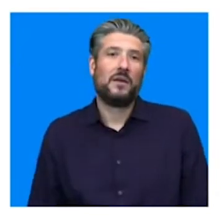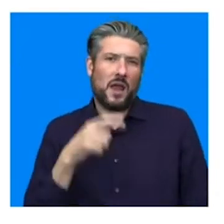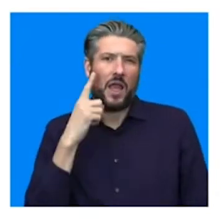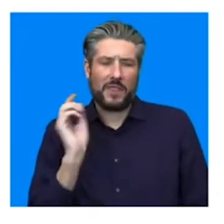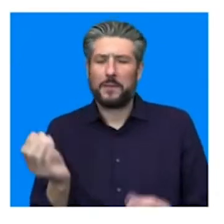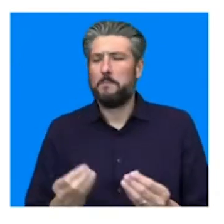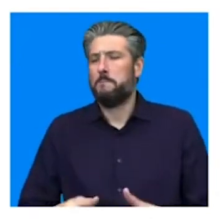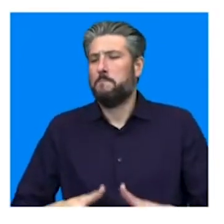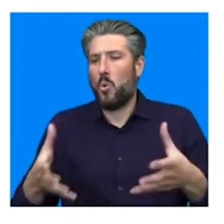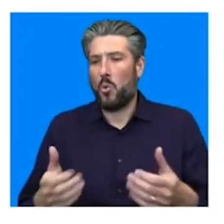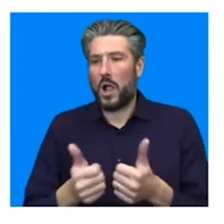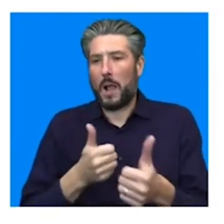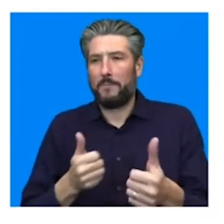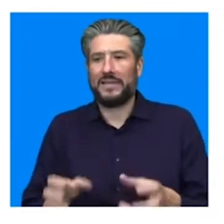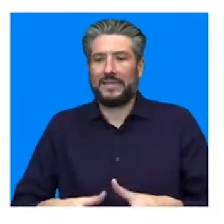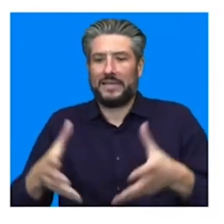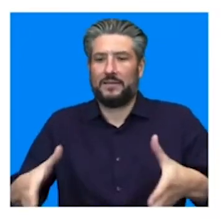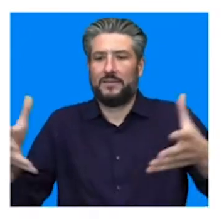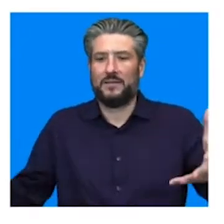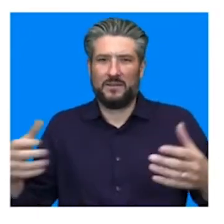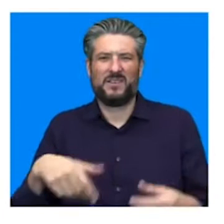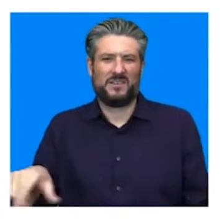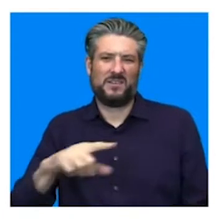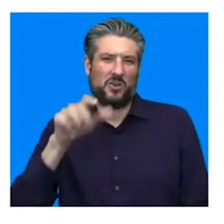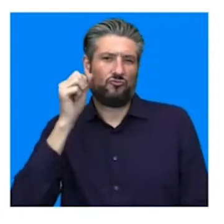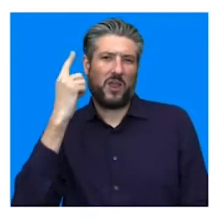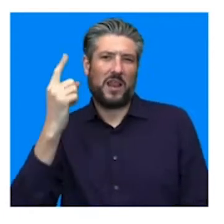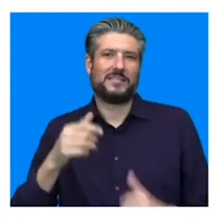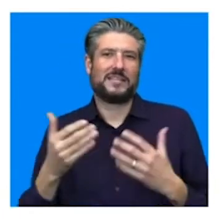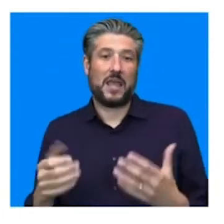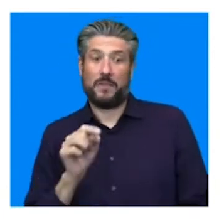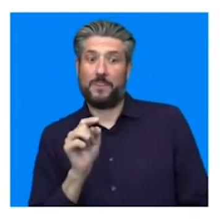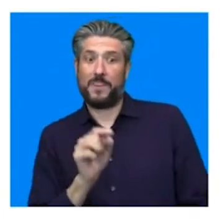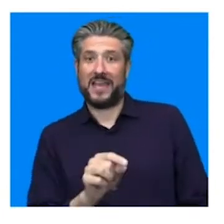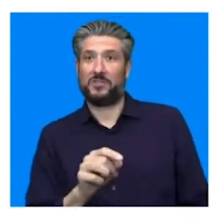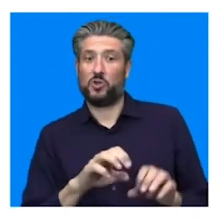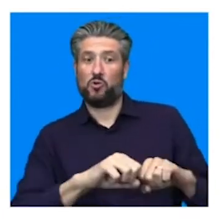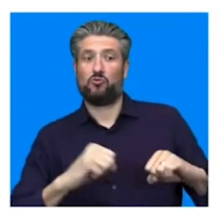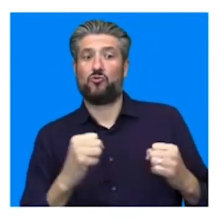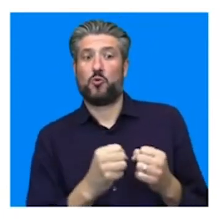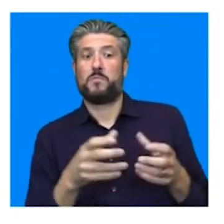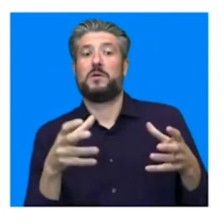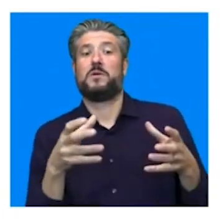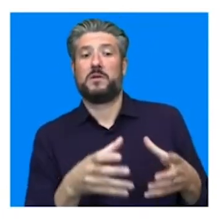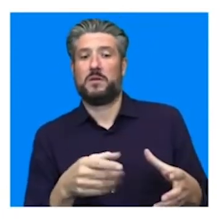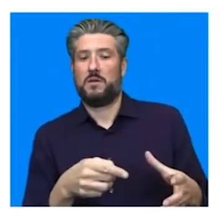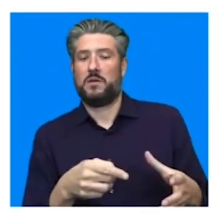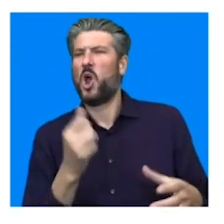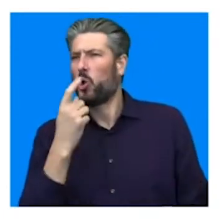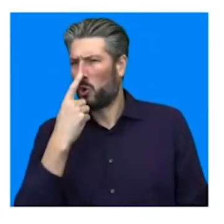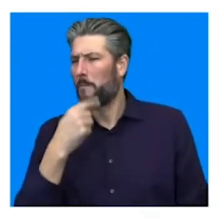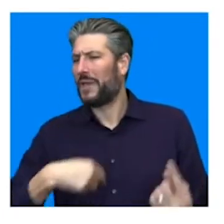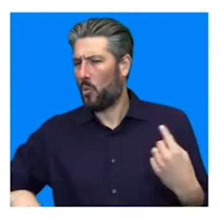to focus more and more on this group, being at the end of the day probably all of us.